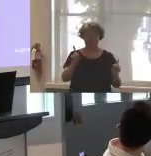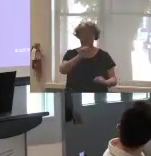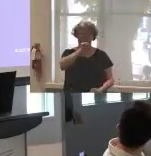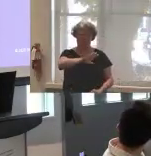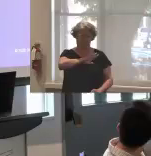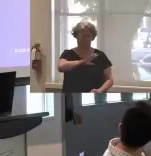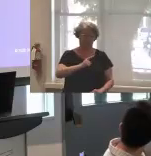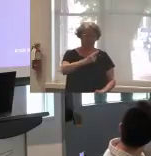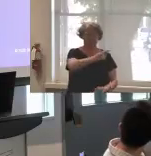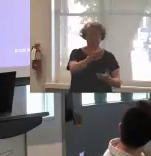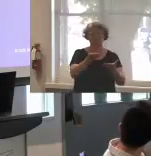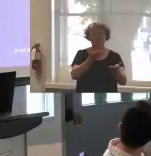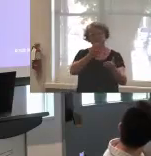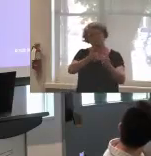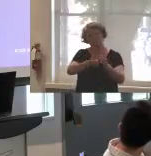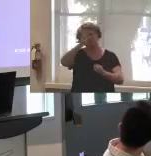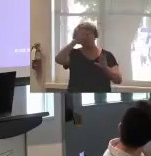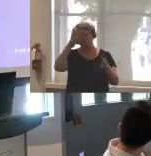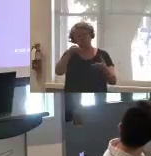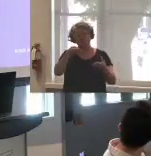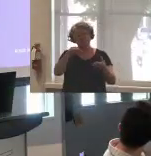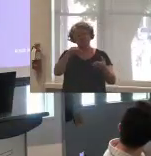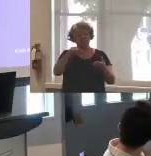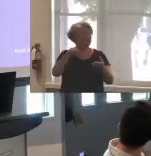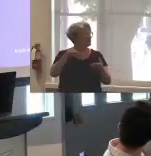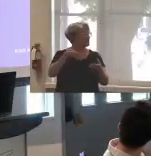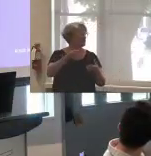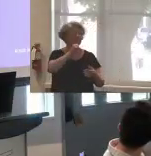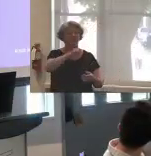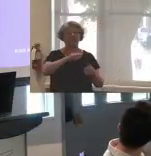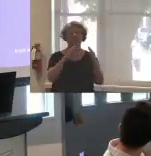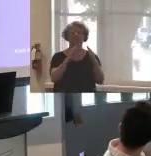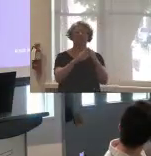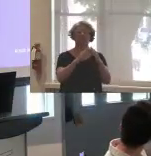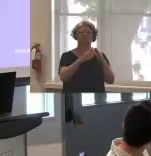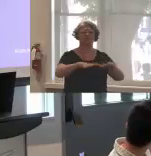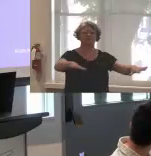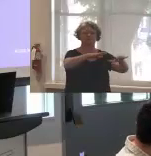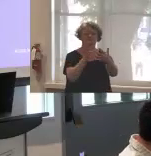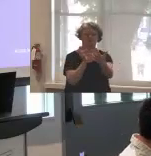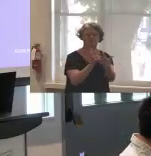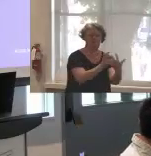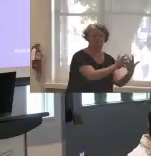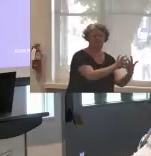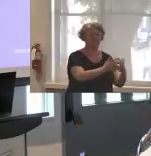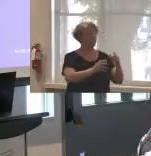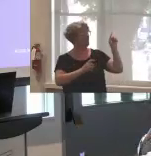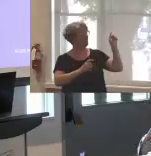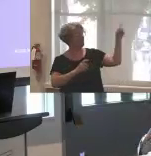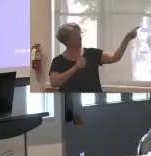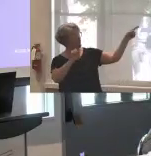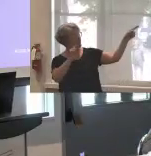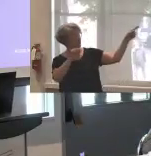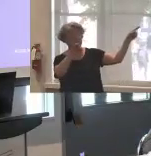Scarborough, and our services are predominantly out of the Scarborough community. Strides provides a wide range of